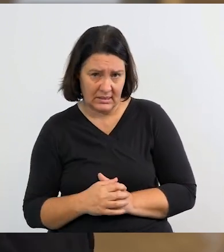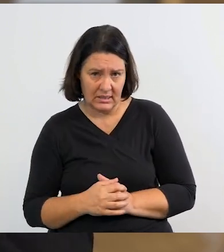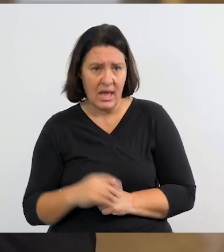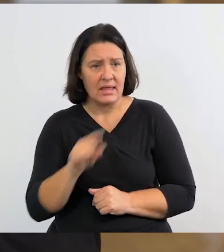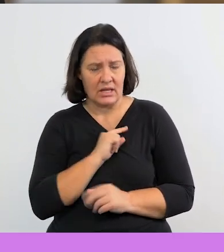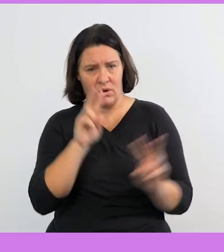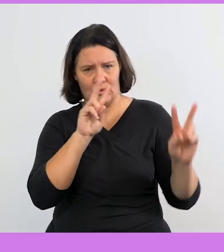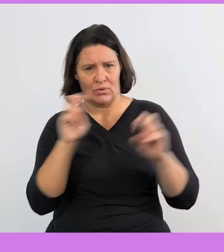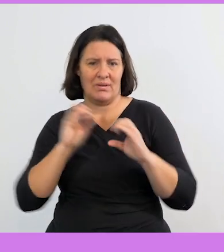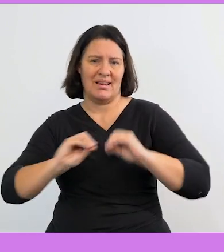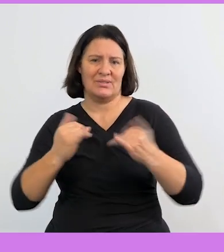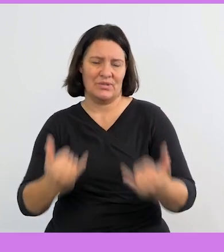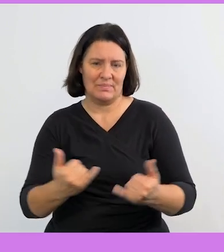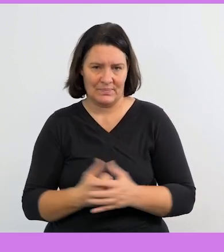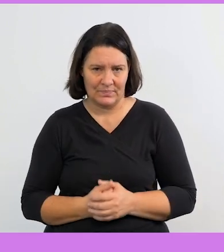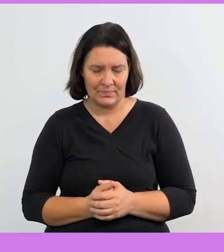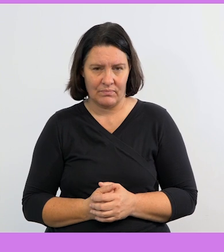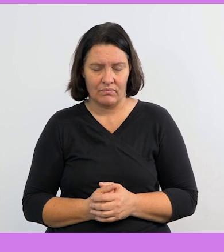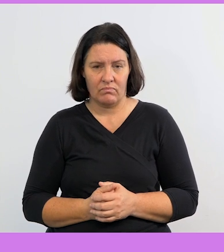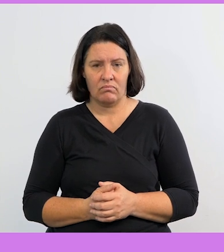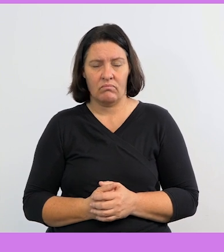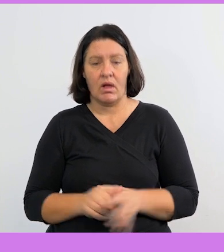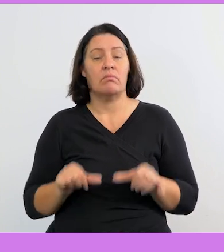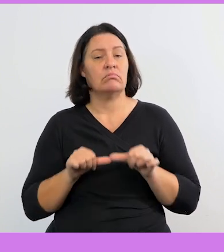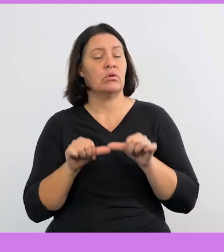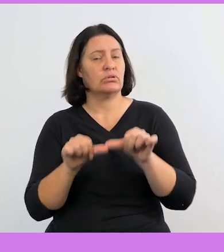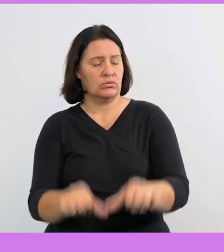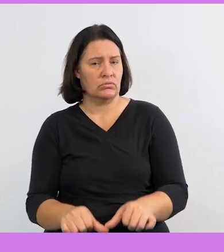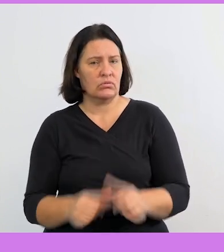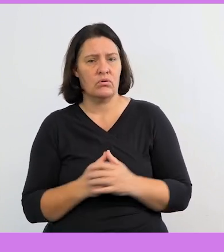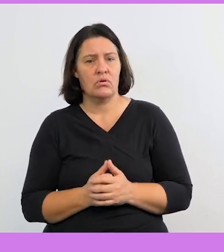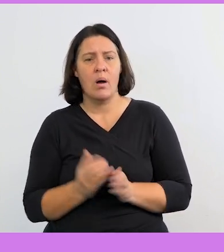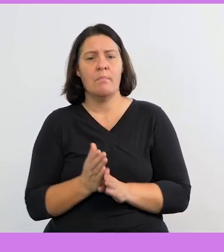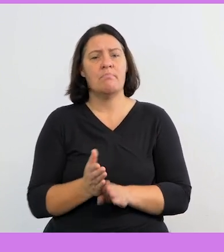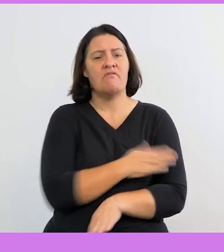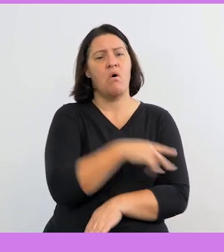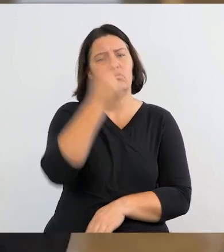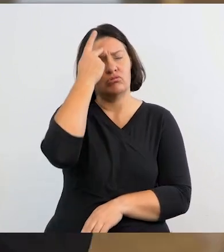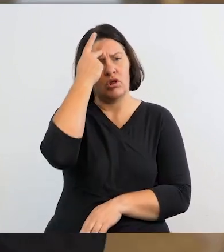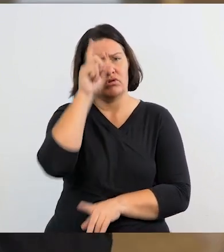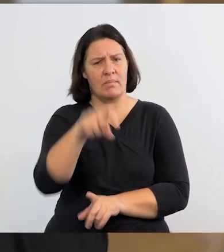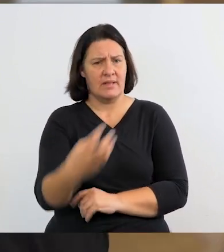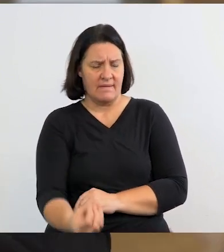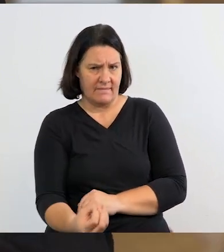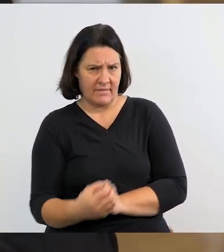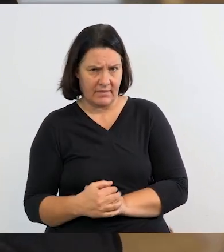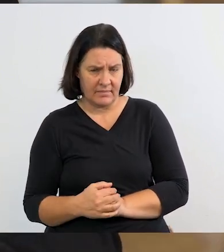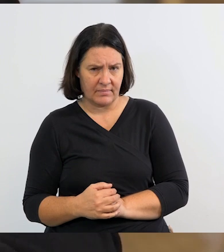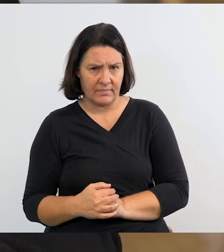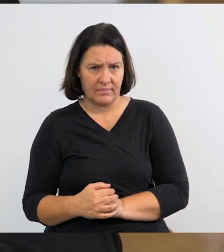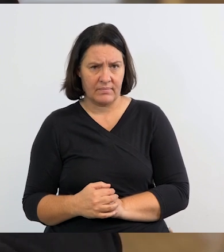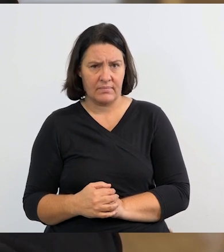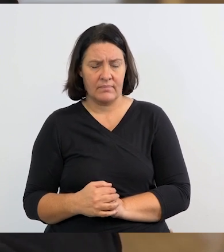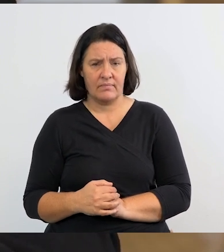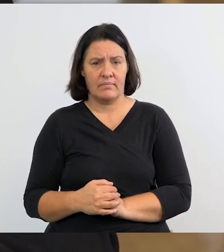that is our topic for today's lesson. Now let's continue. What are the pre-knowledge that you should have at this point